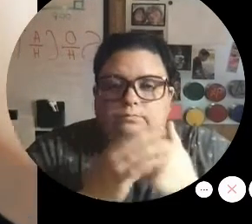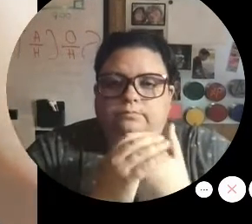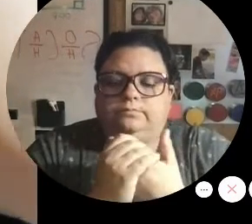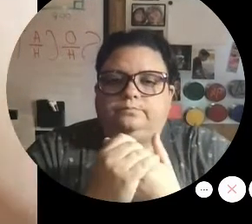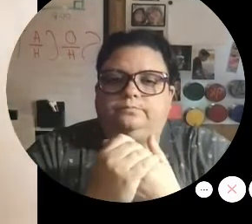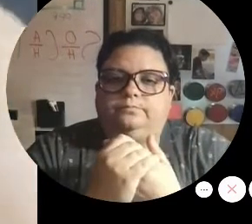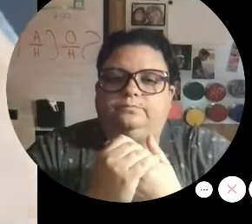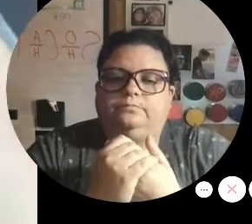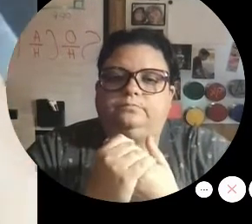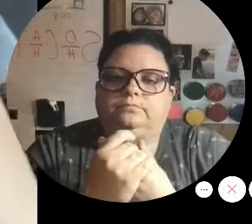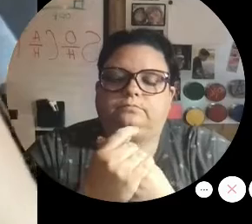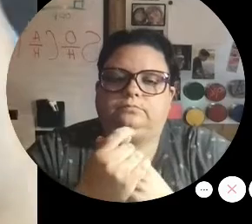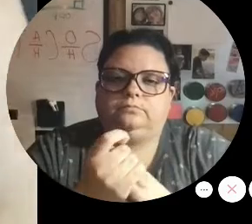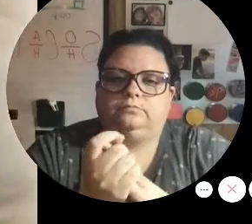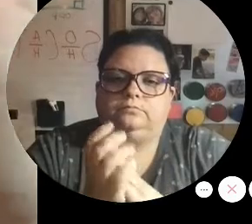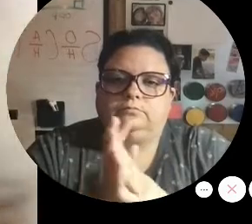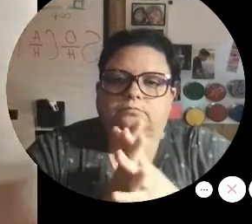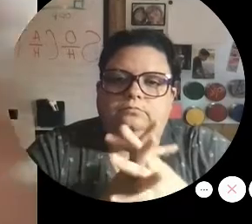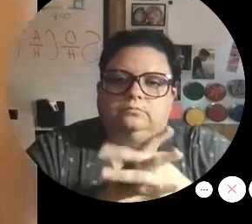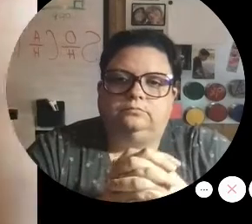All right.